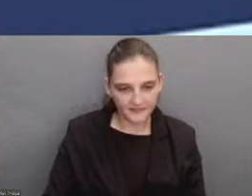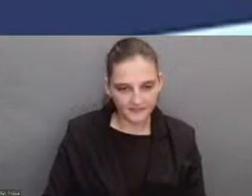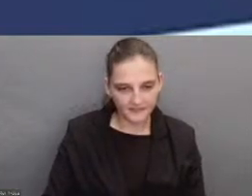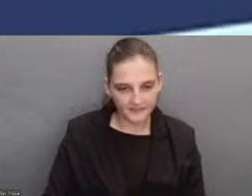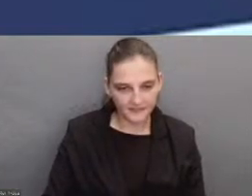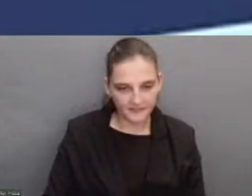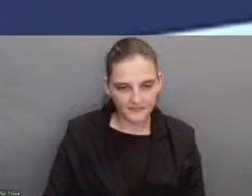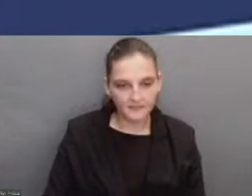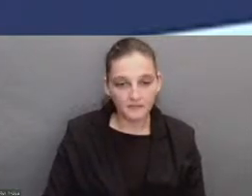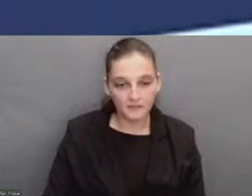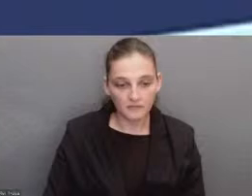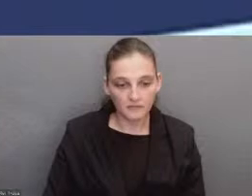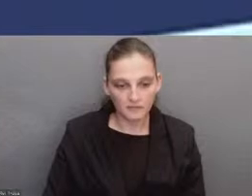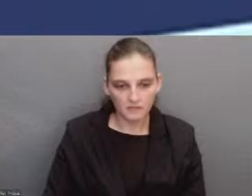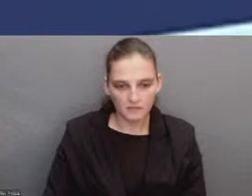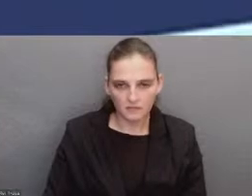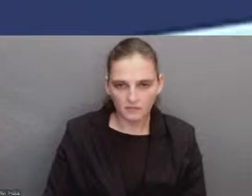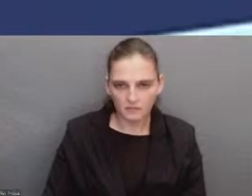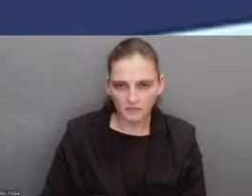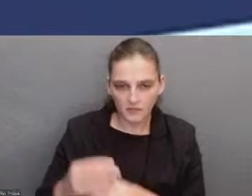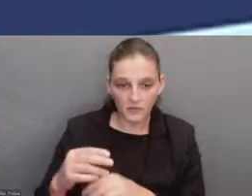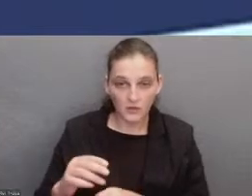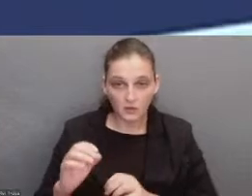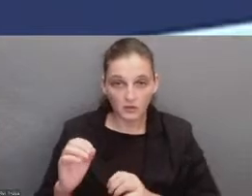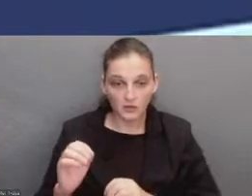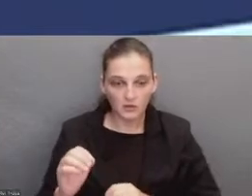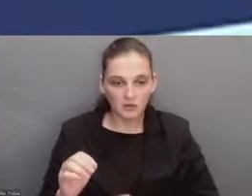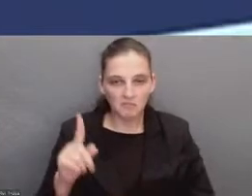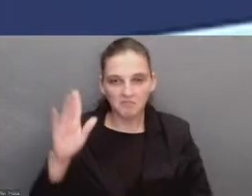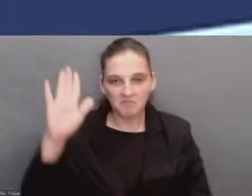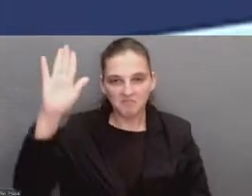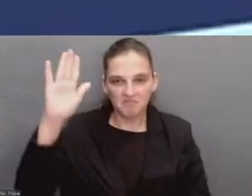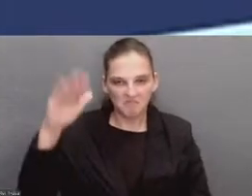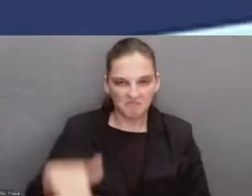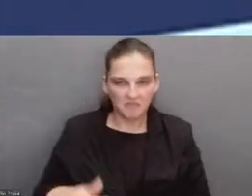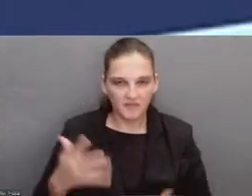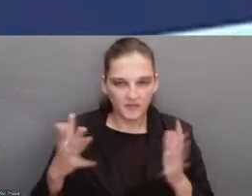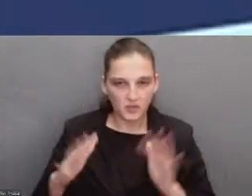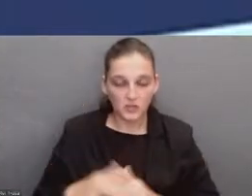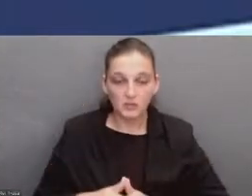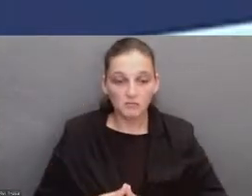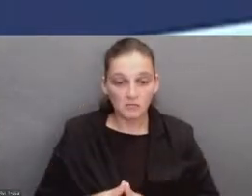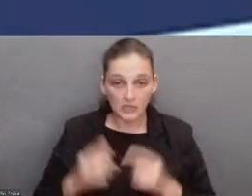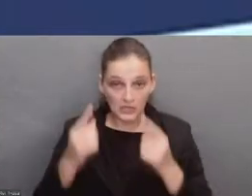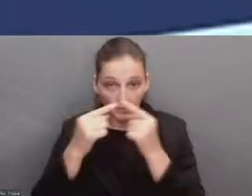you. Any names? You can take your hands down, please.